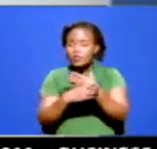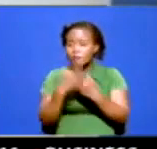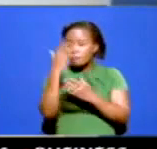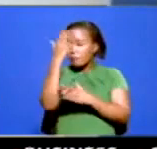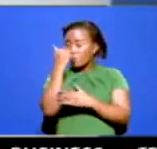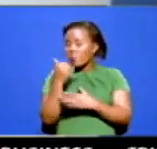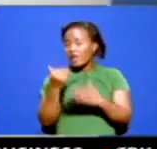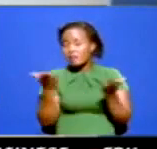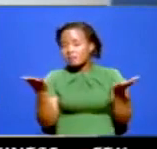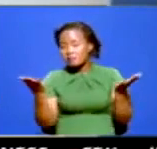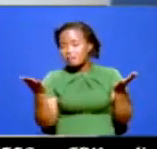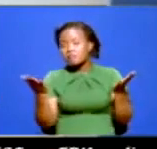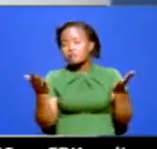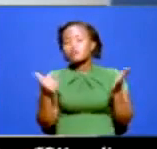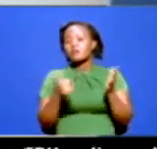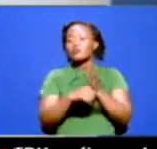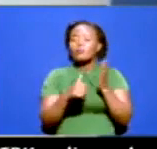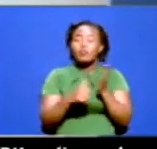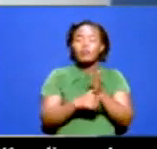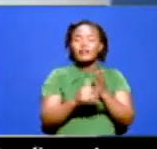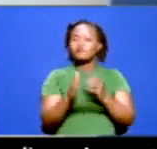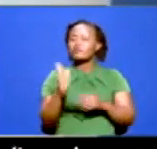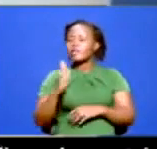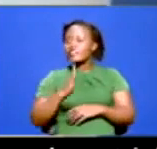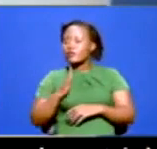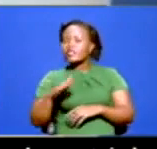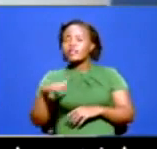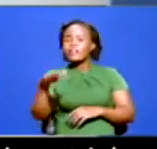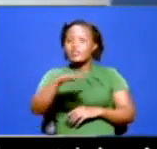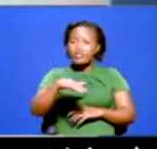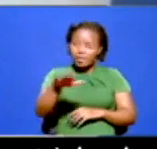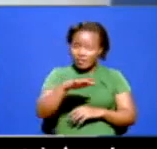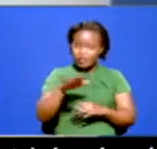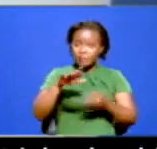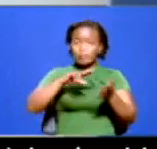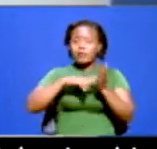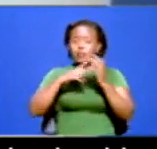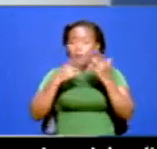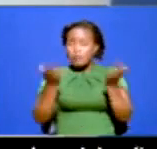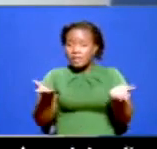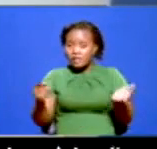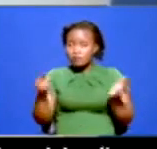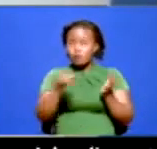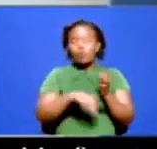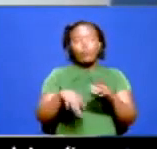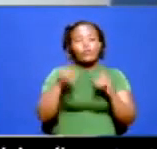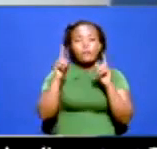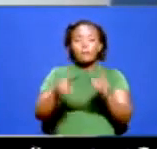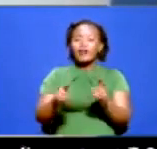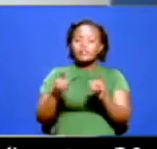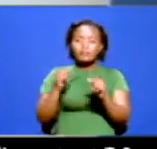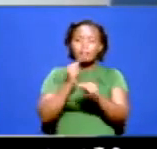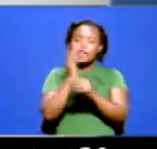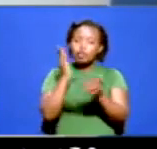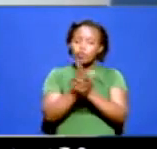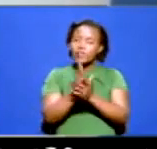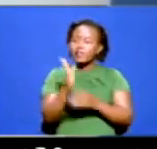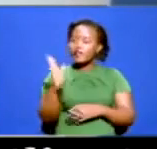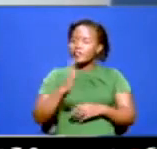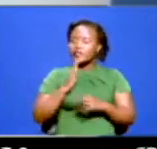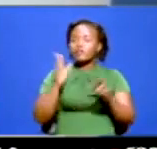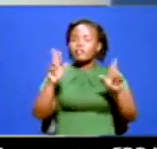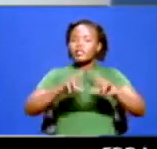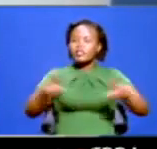the insecurities. And therefore, we have had to provide security for them to